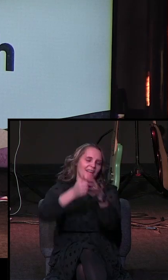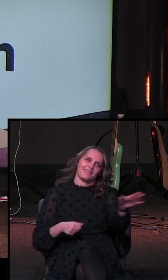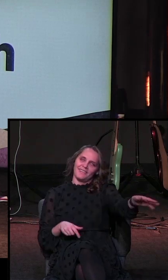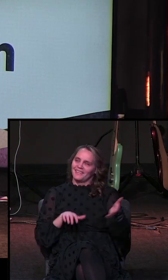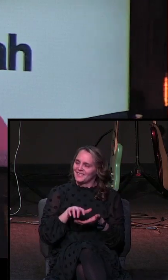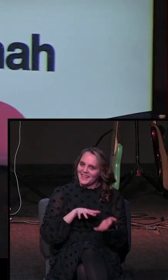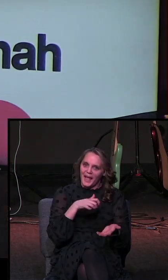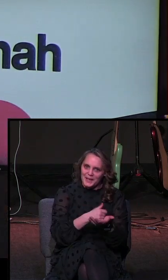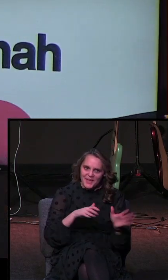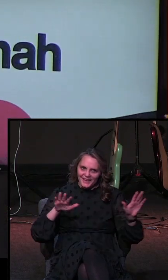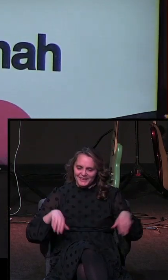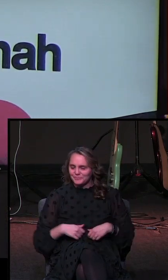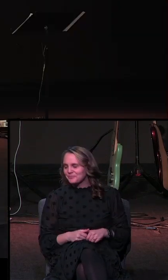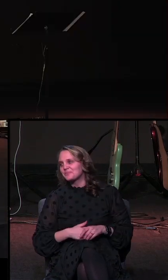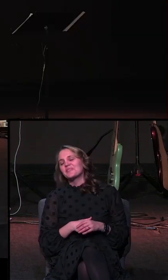great.